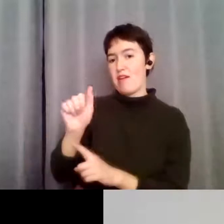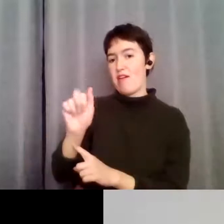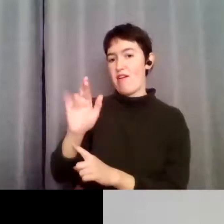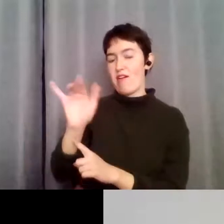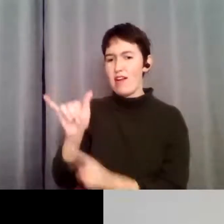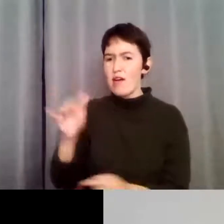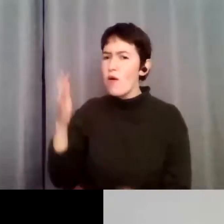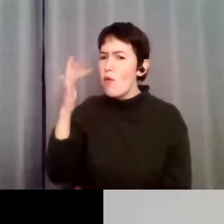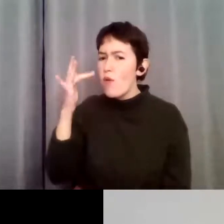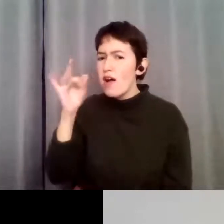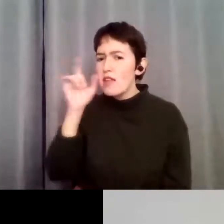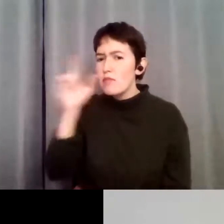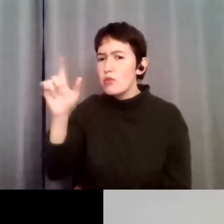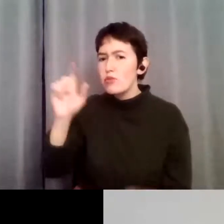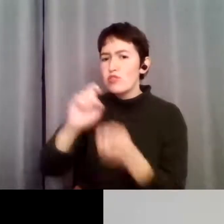color?